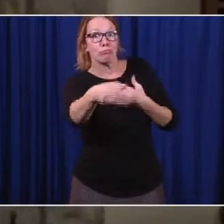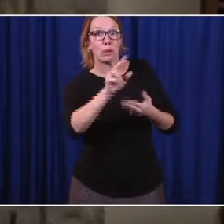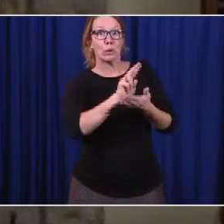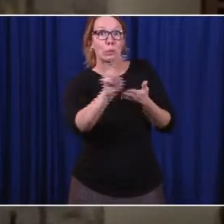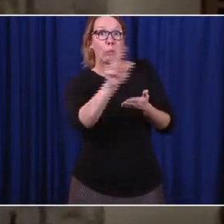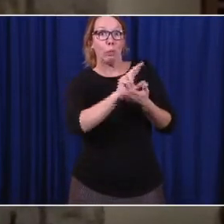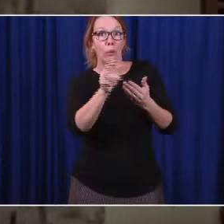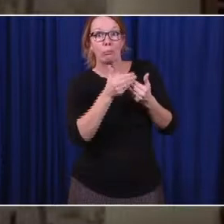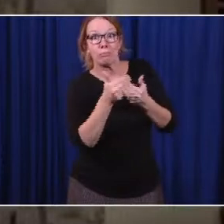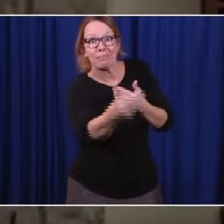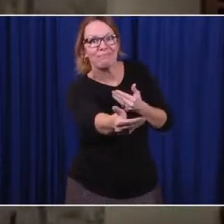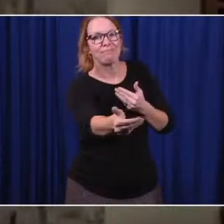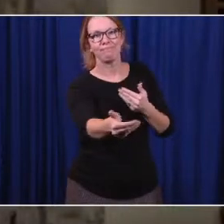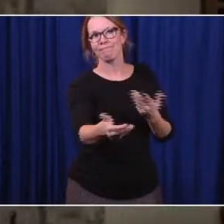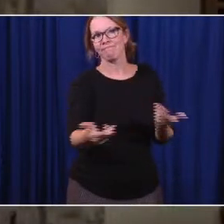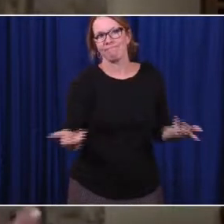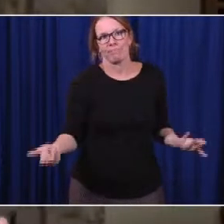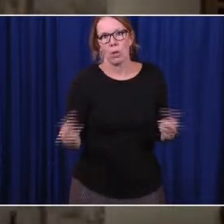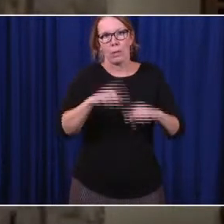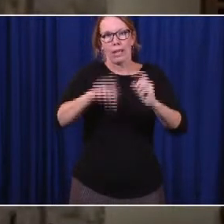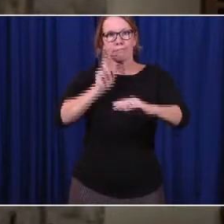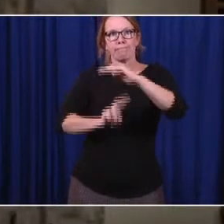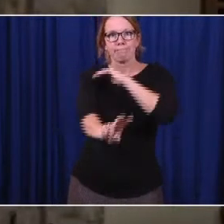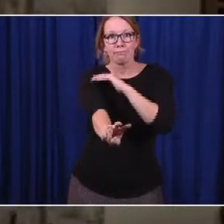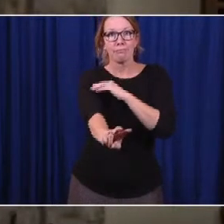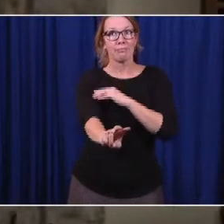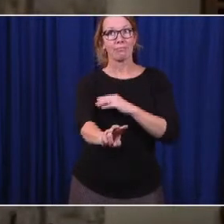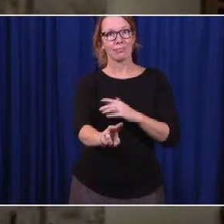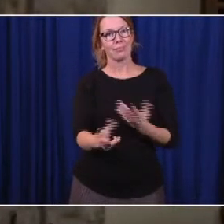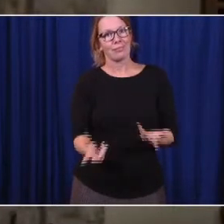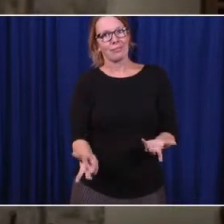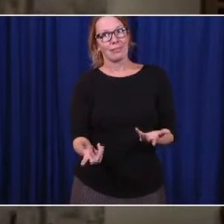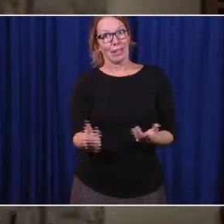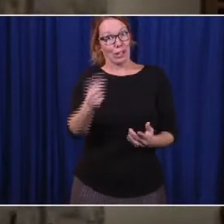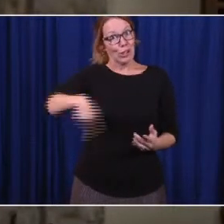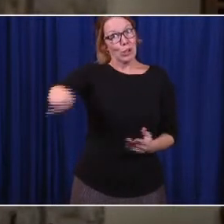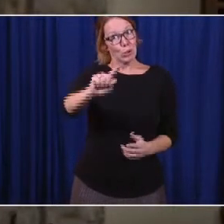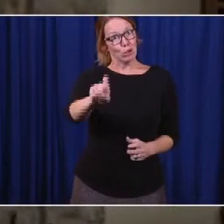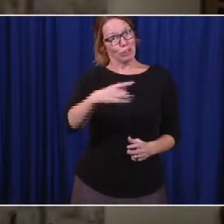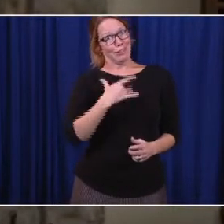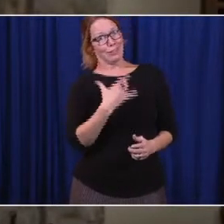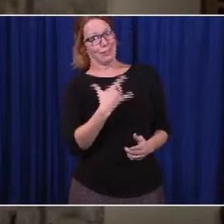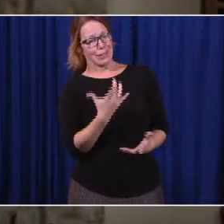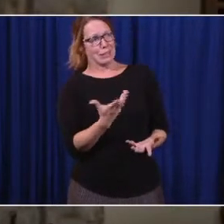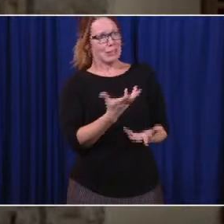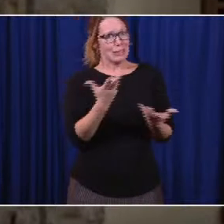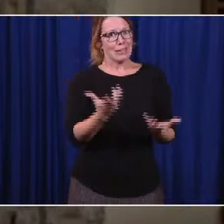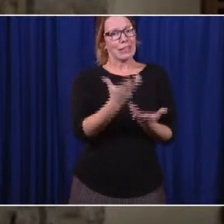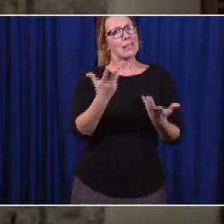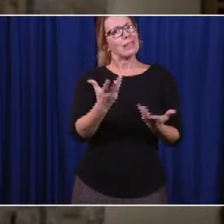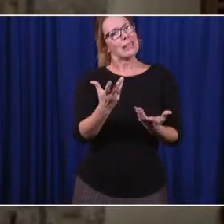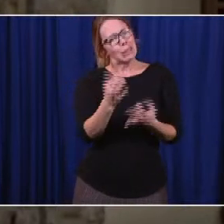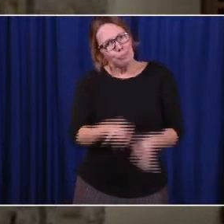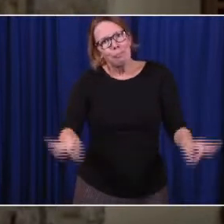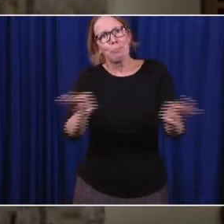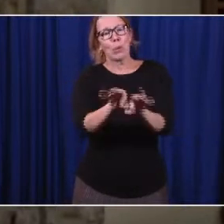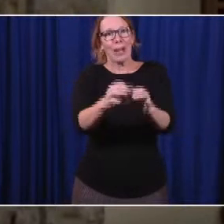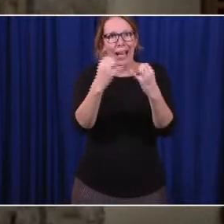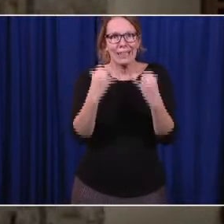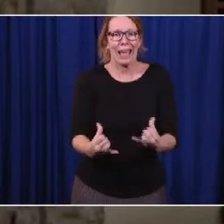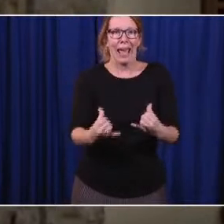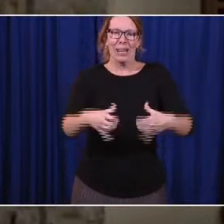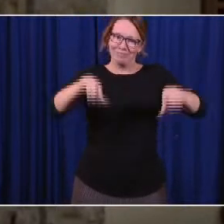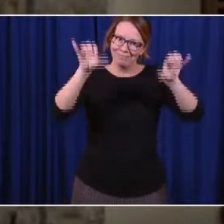But even more, that should be even more incentive for all of us to really kind of pull back, stay at